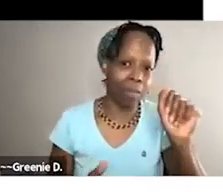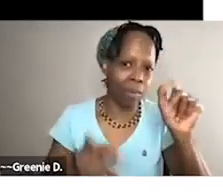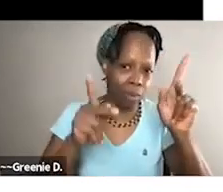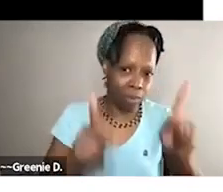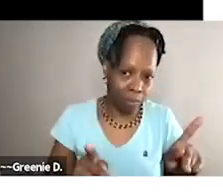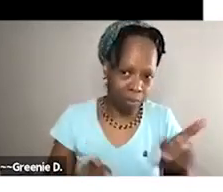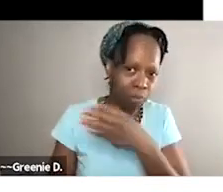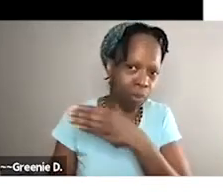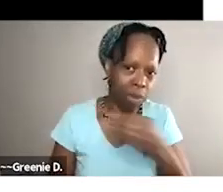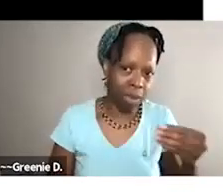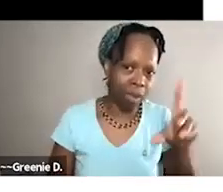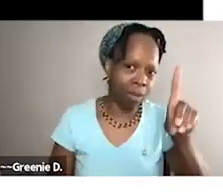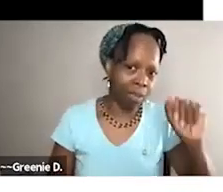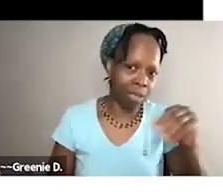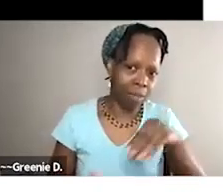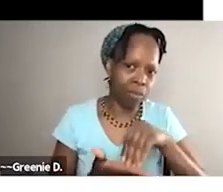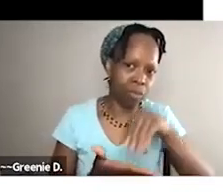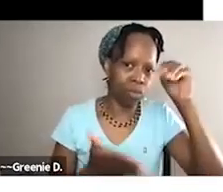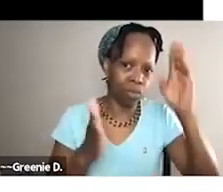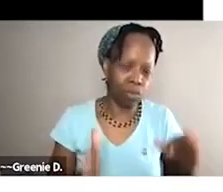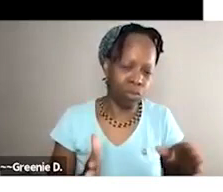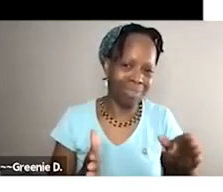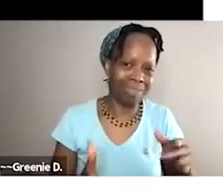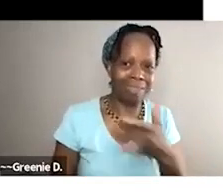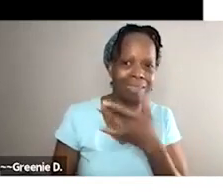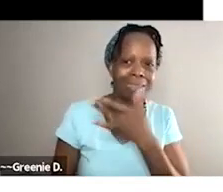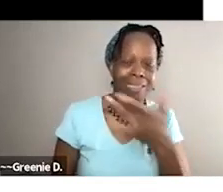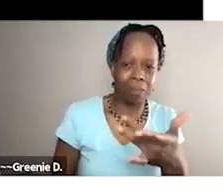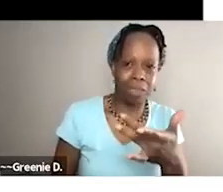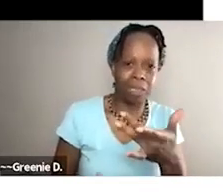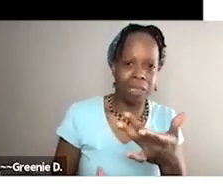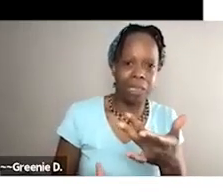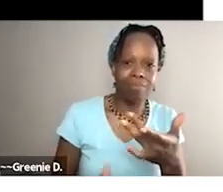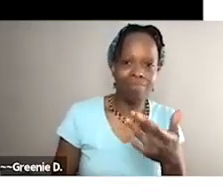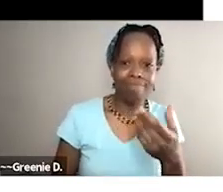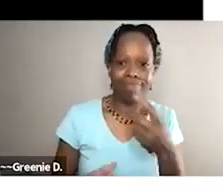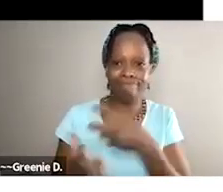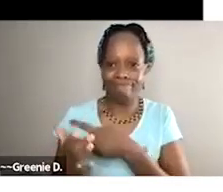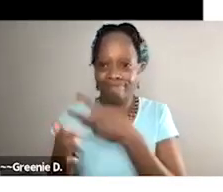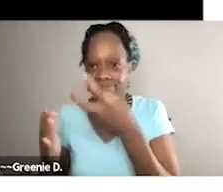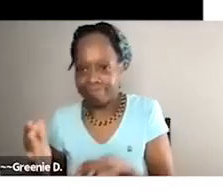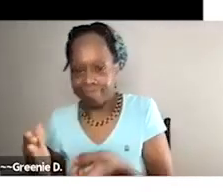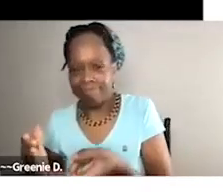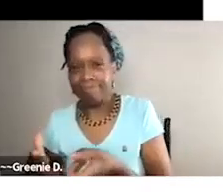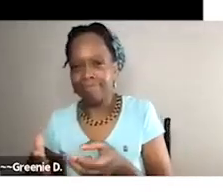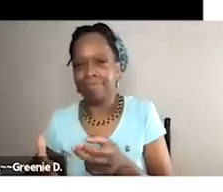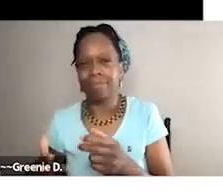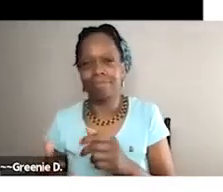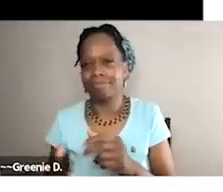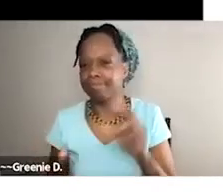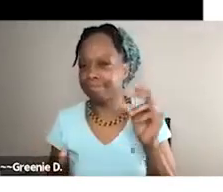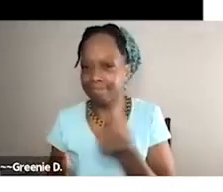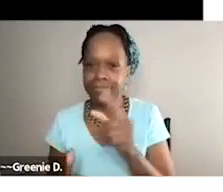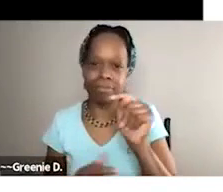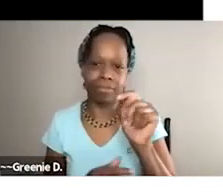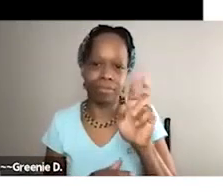of generally tend to fall into the unfortunate trap of expectations that are assigned either being too